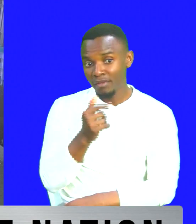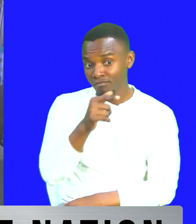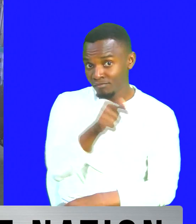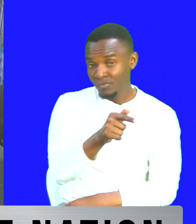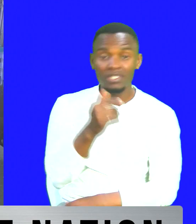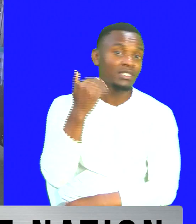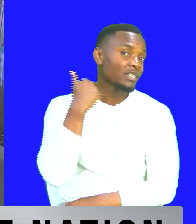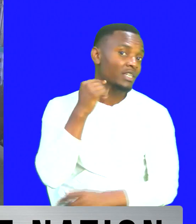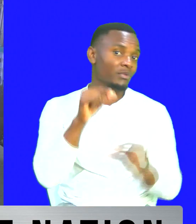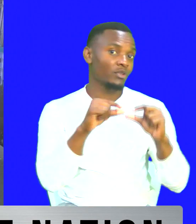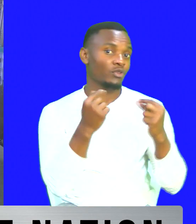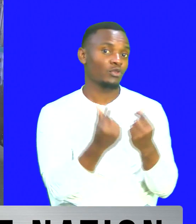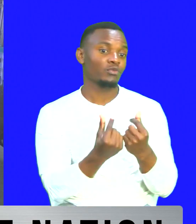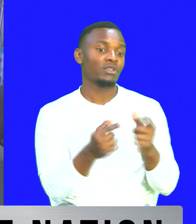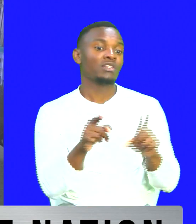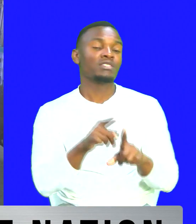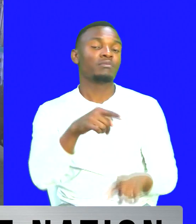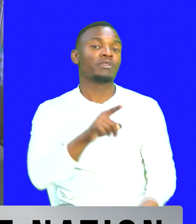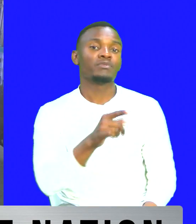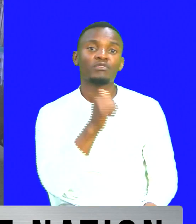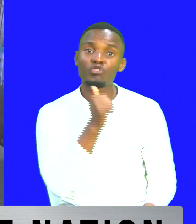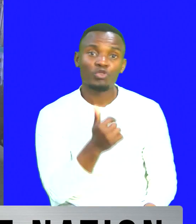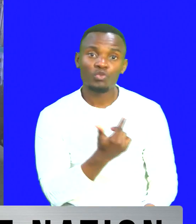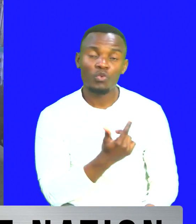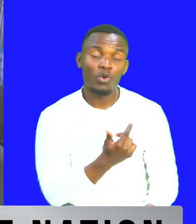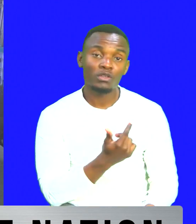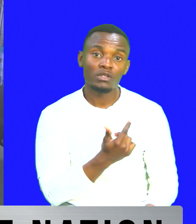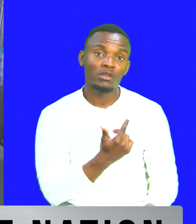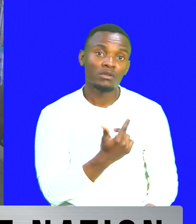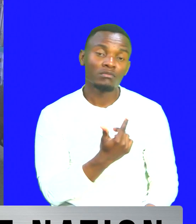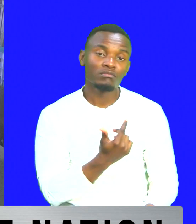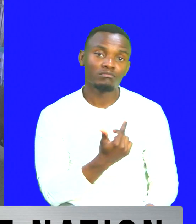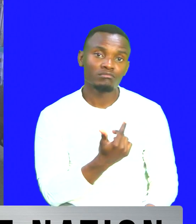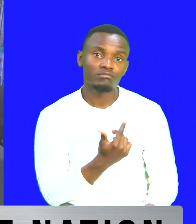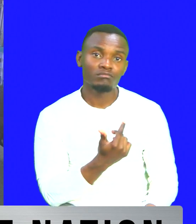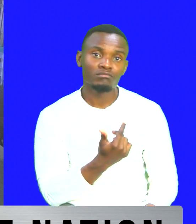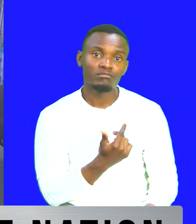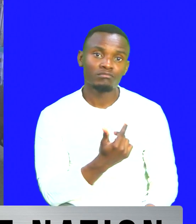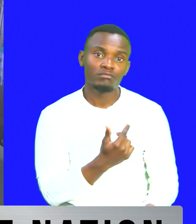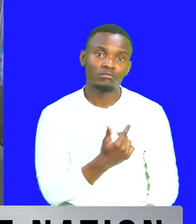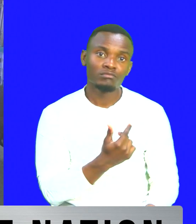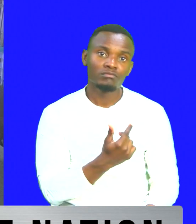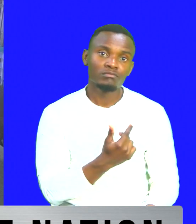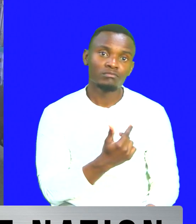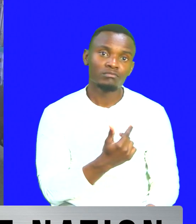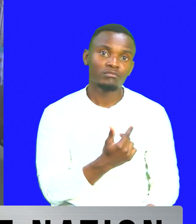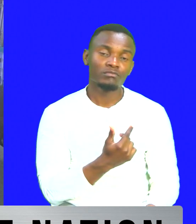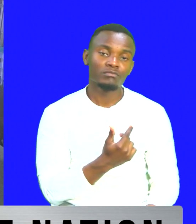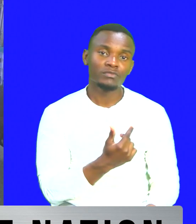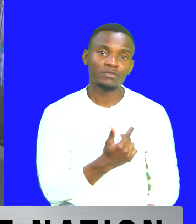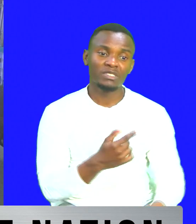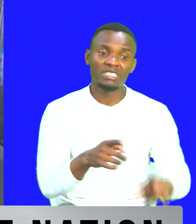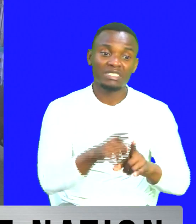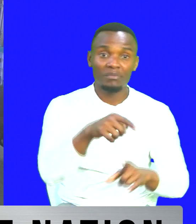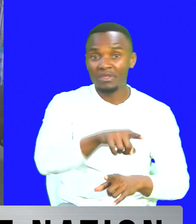there are not white and black. It's them. Gangs are within. Okay, they're not like it's a